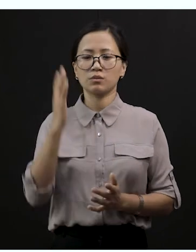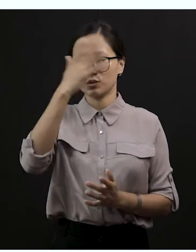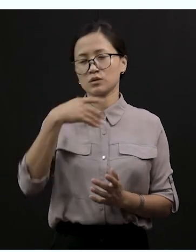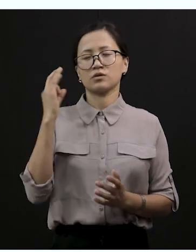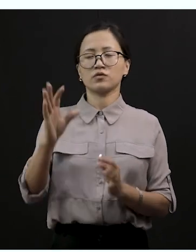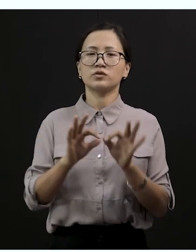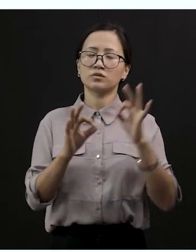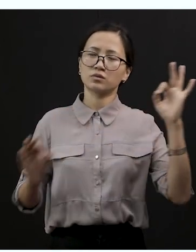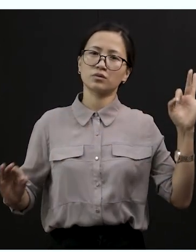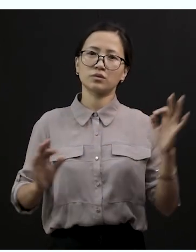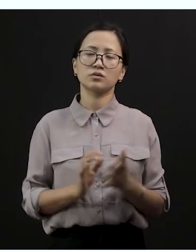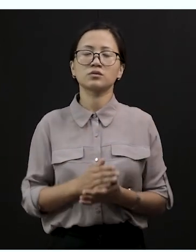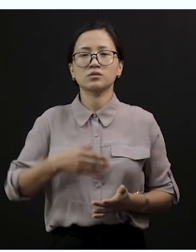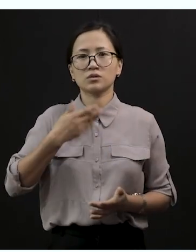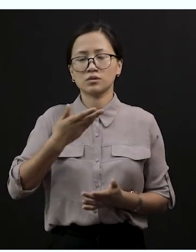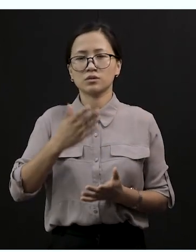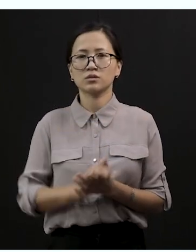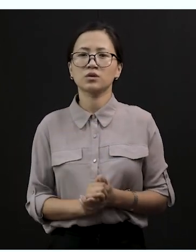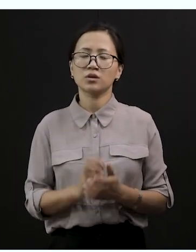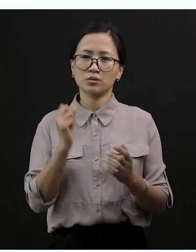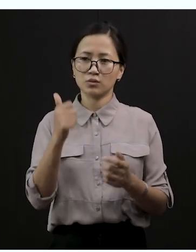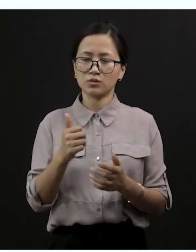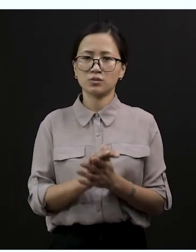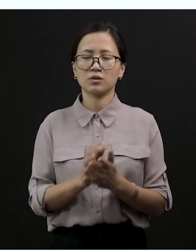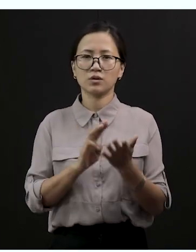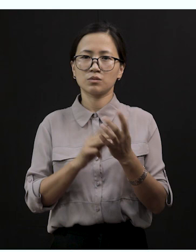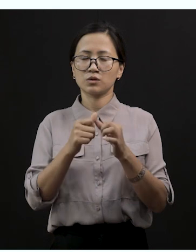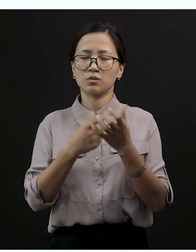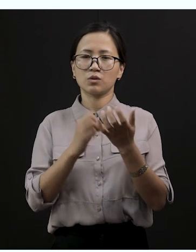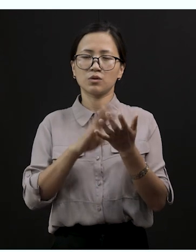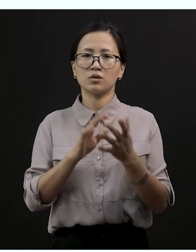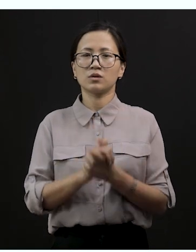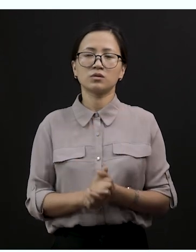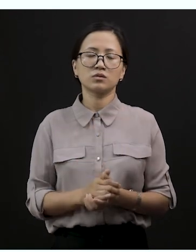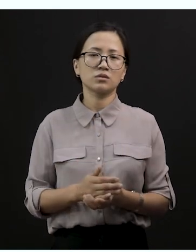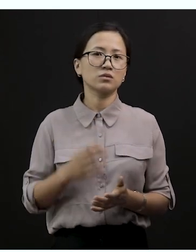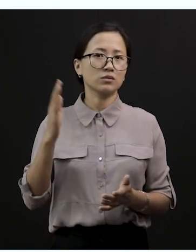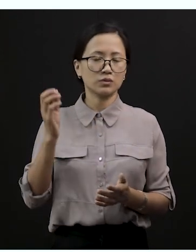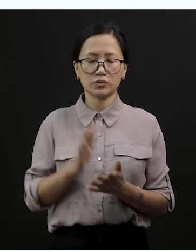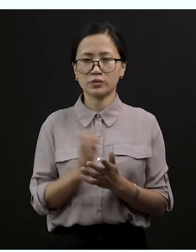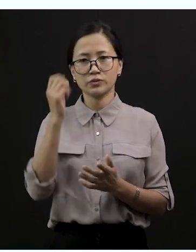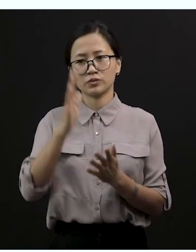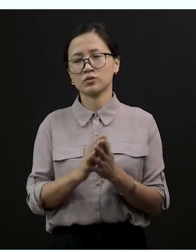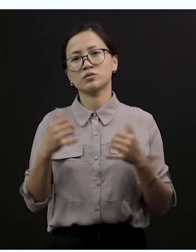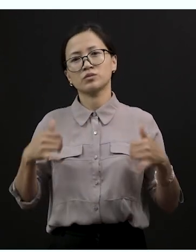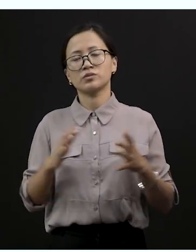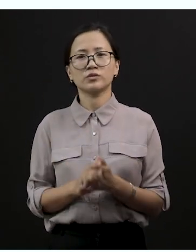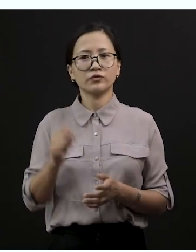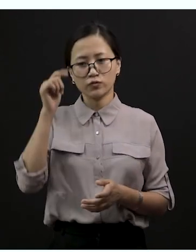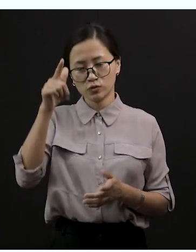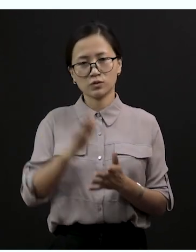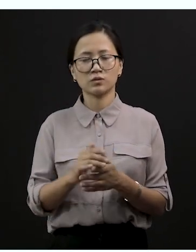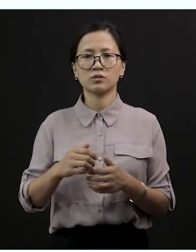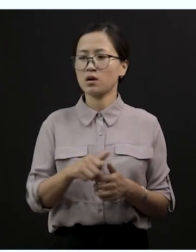beautiful story that taught us a good moral, right? We have learned the story of Lima and not to play tricks on other, right? We